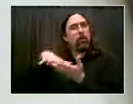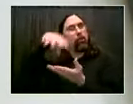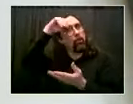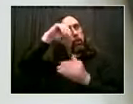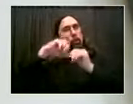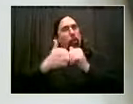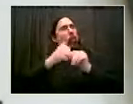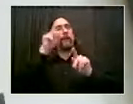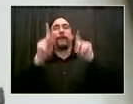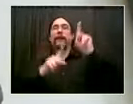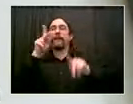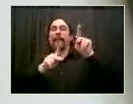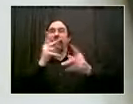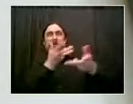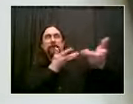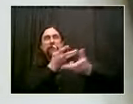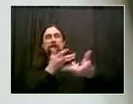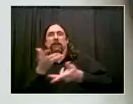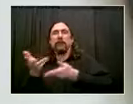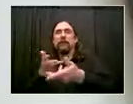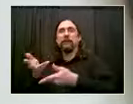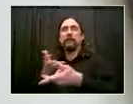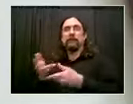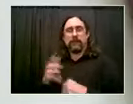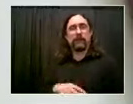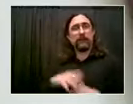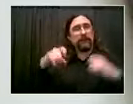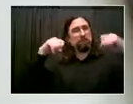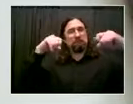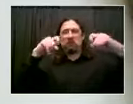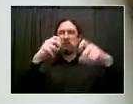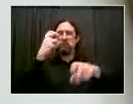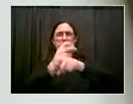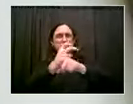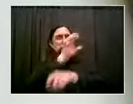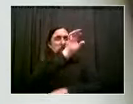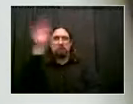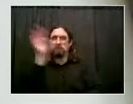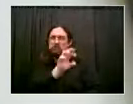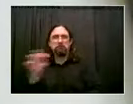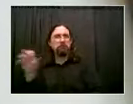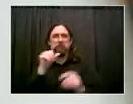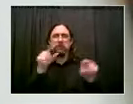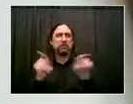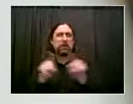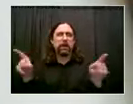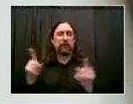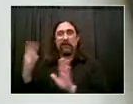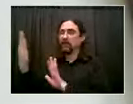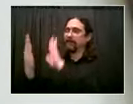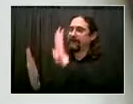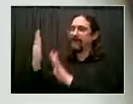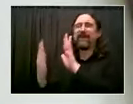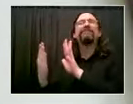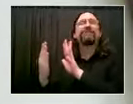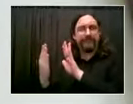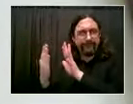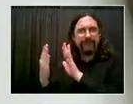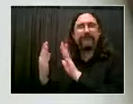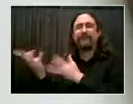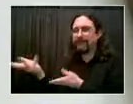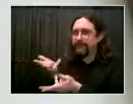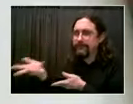you. I'm so pleased that we are going to be returning back to school. And to just see our children